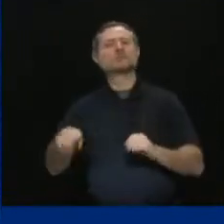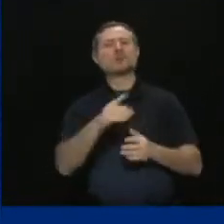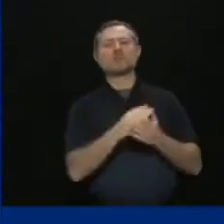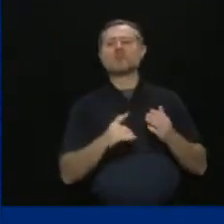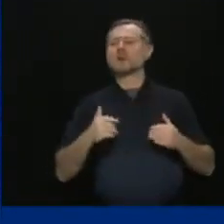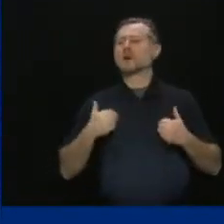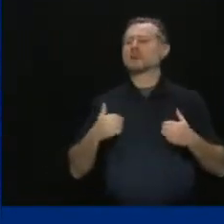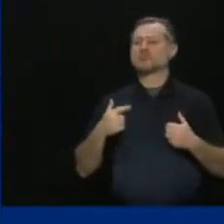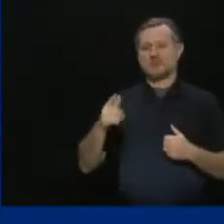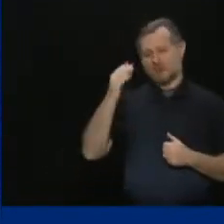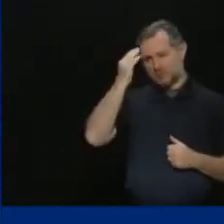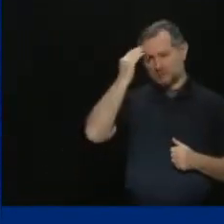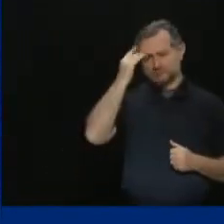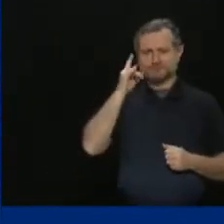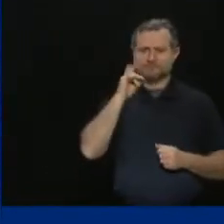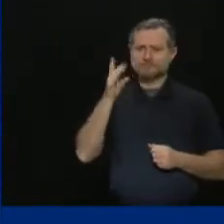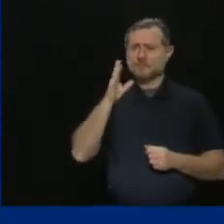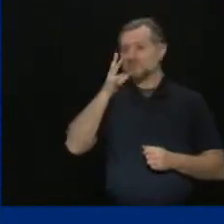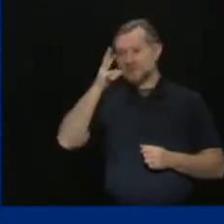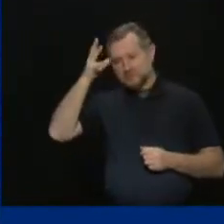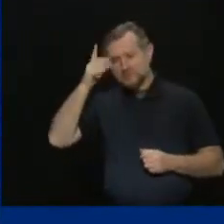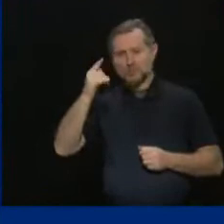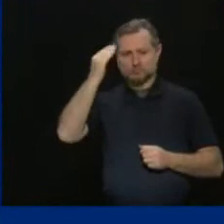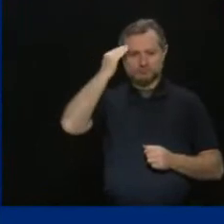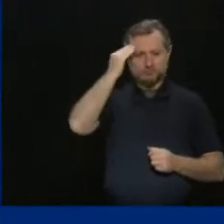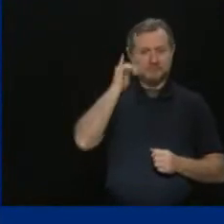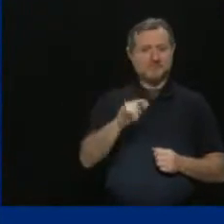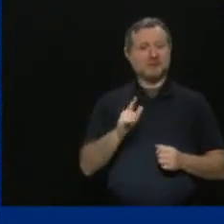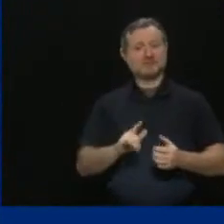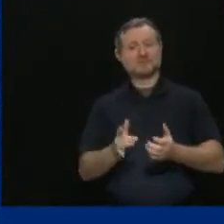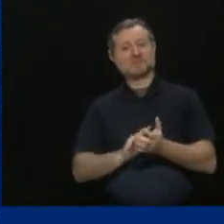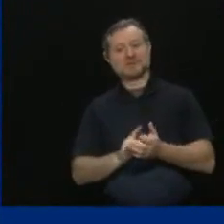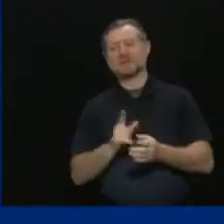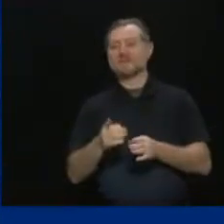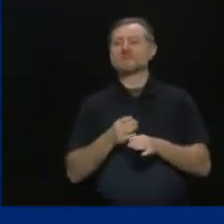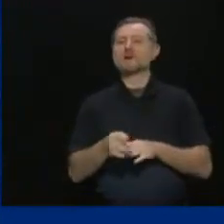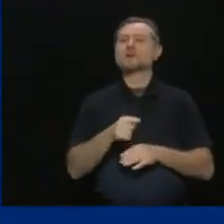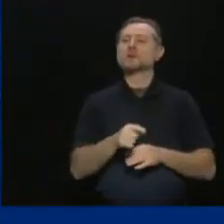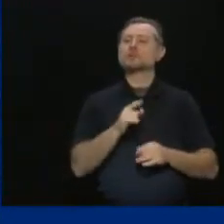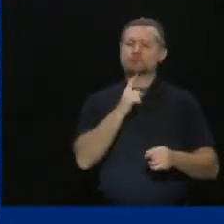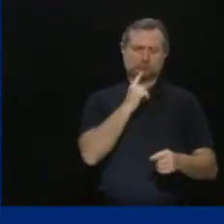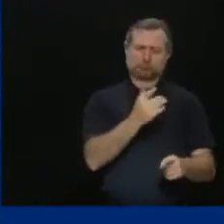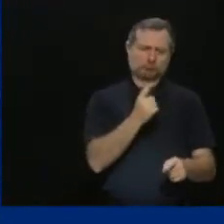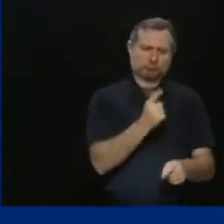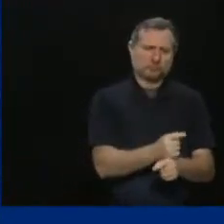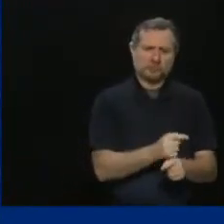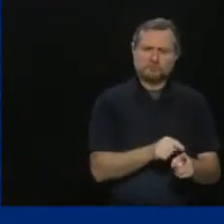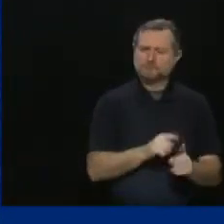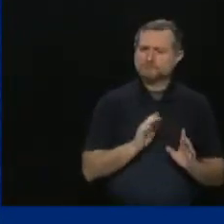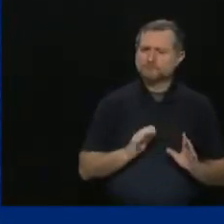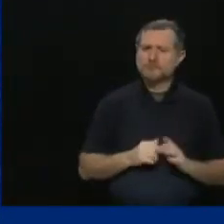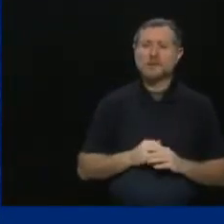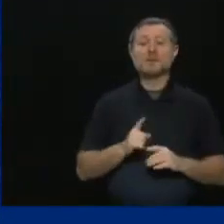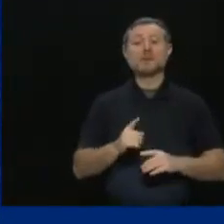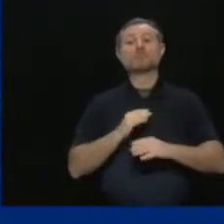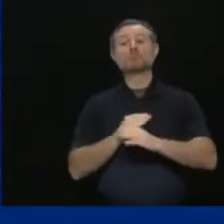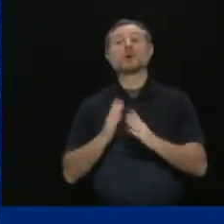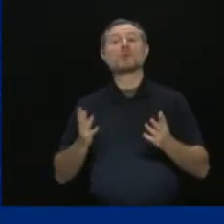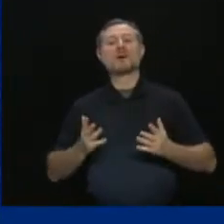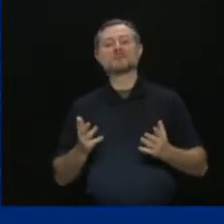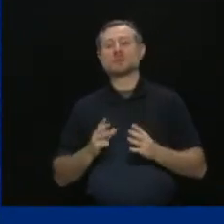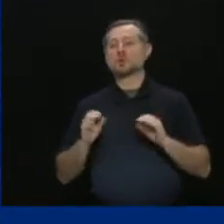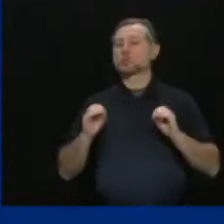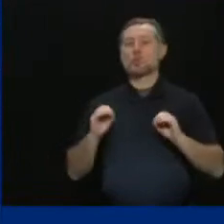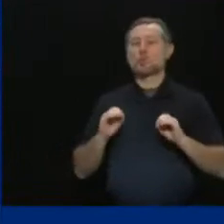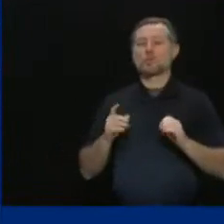it is, parents, but also the medical profession. So you're absolutely right. The preferred position is nobody gets started, because it's a long journey to